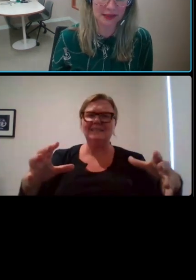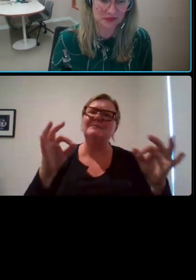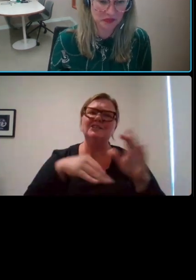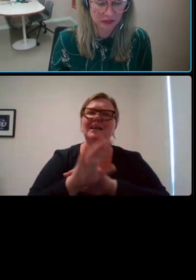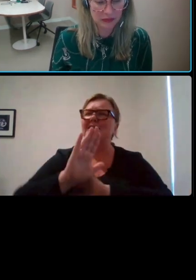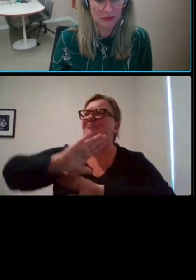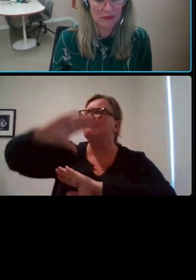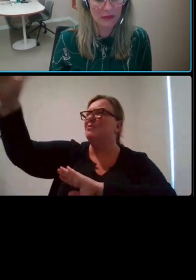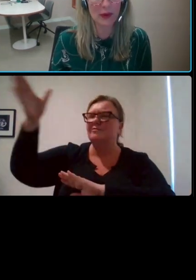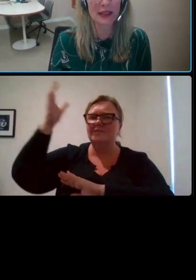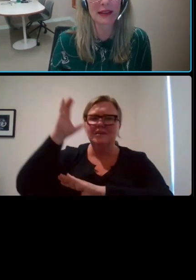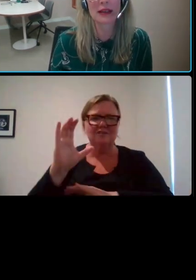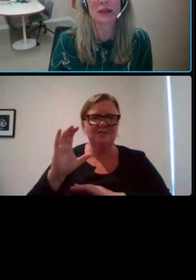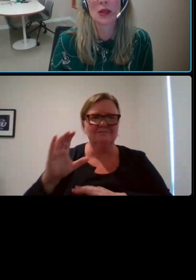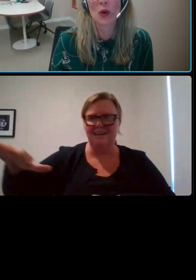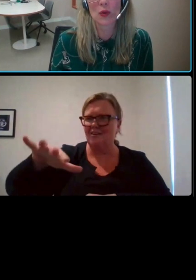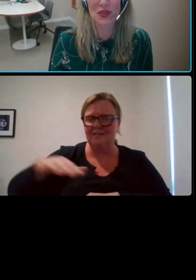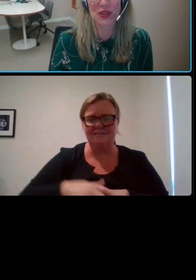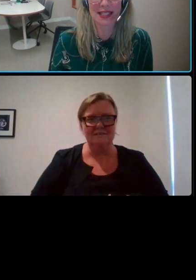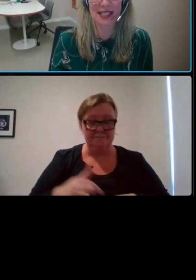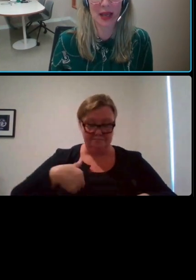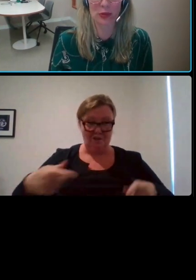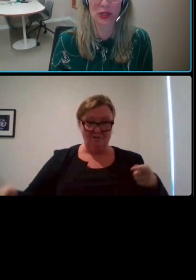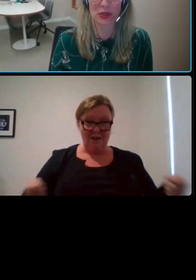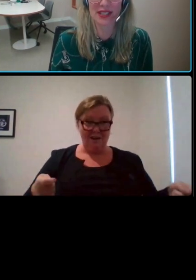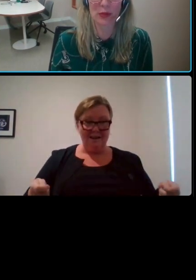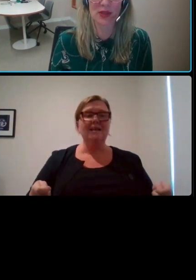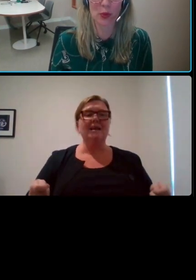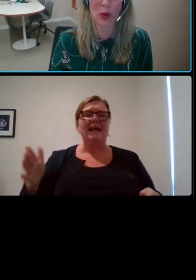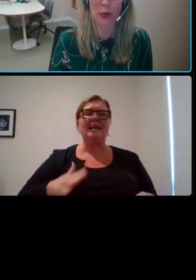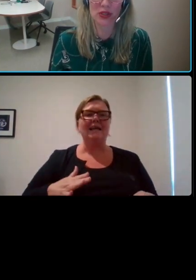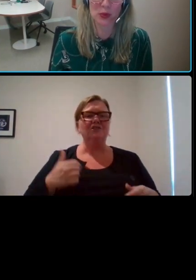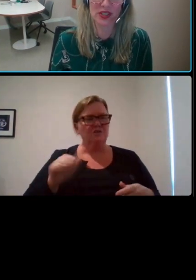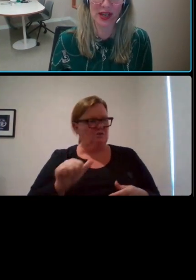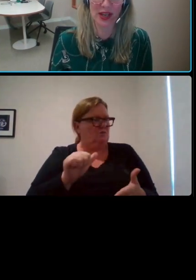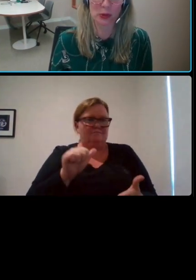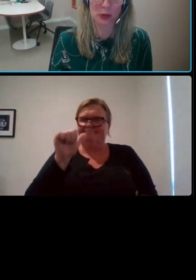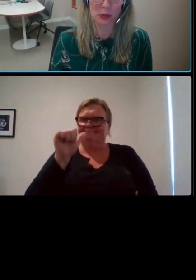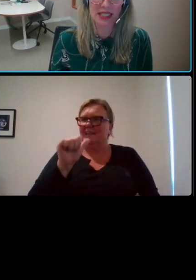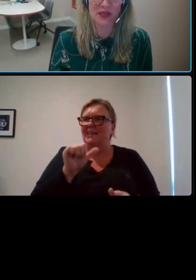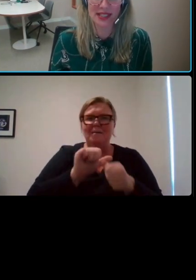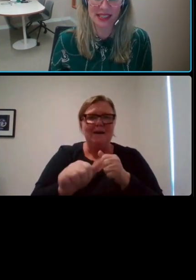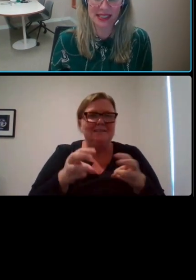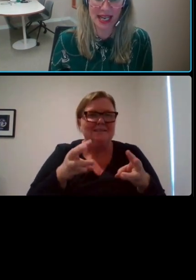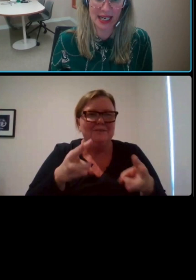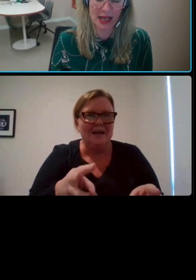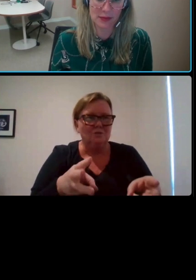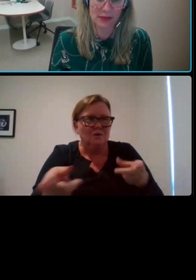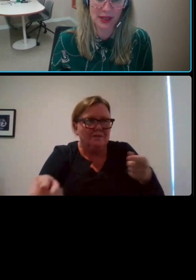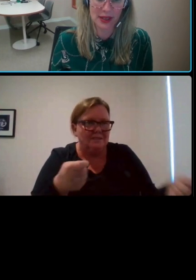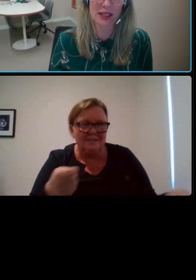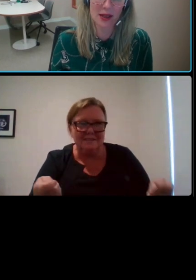regional Australia. The regulator also needs to be able to use the most appropriate tools available to